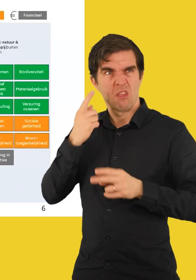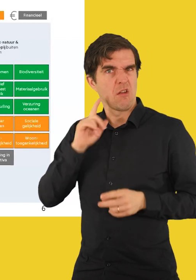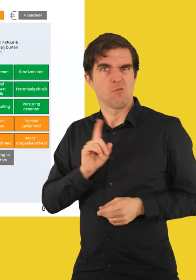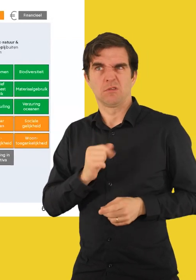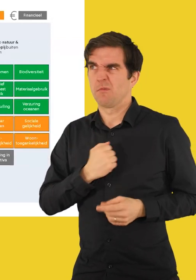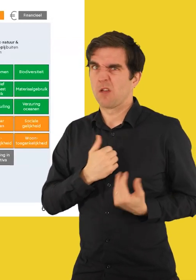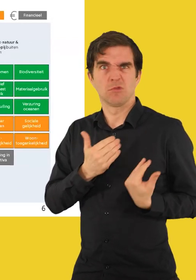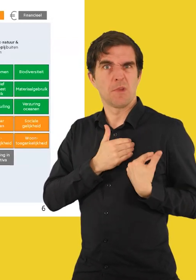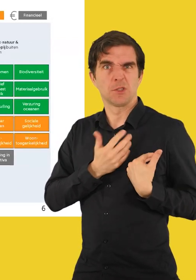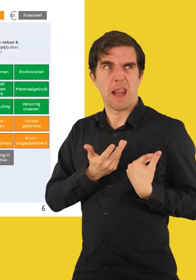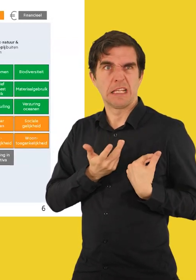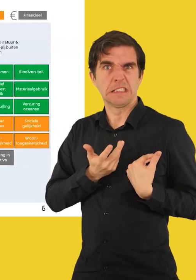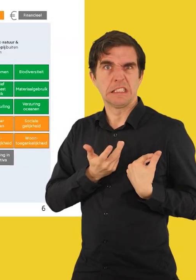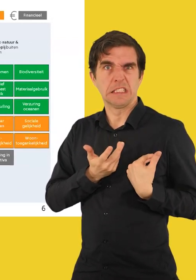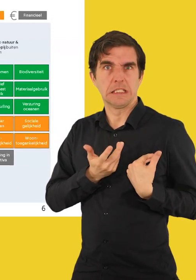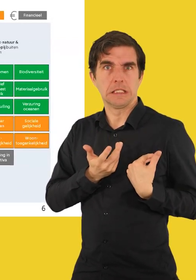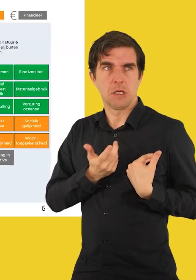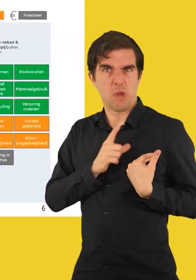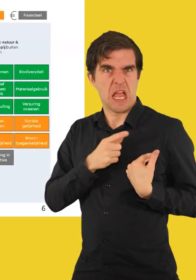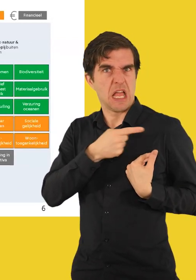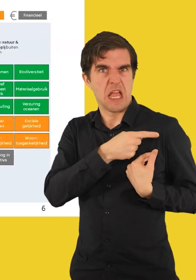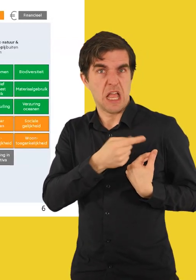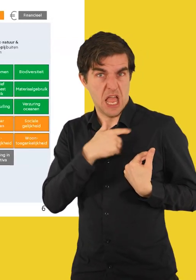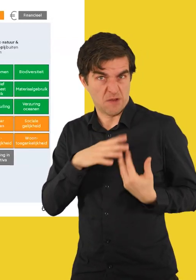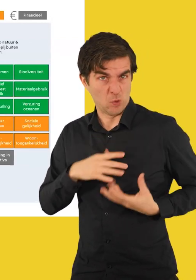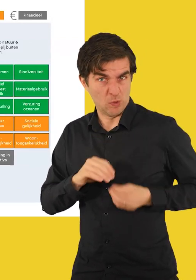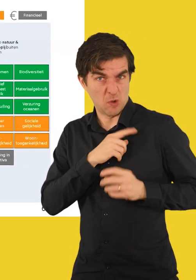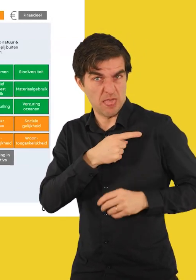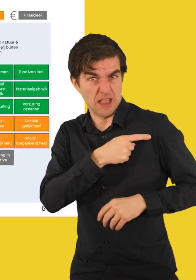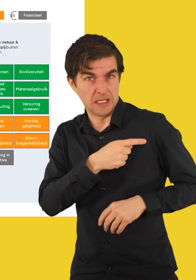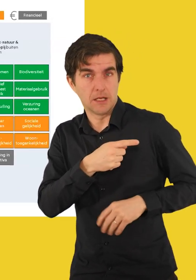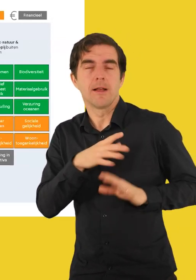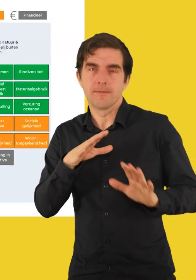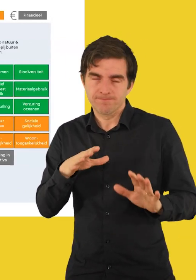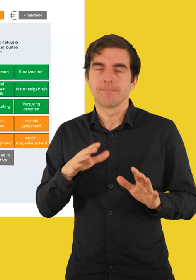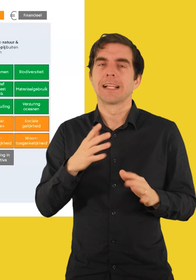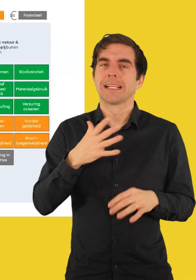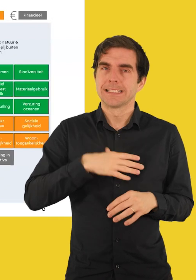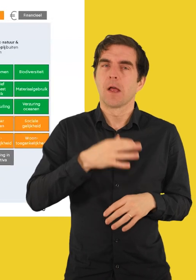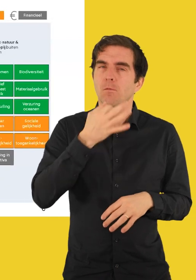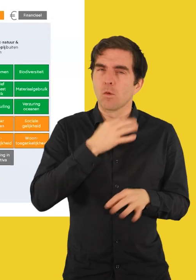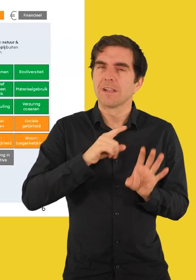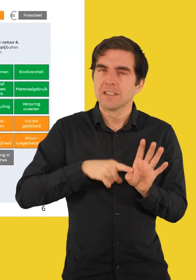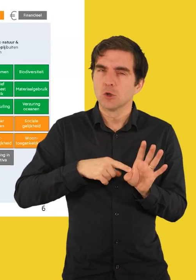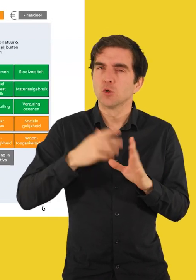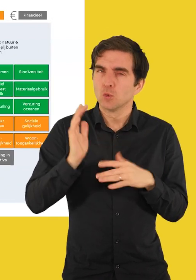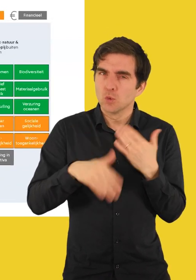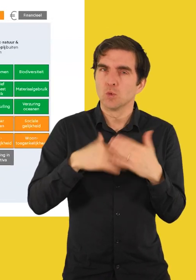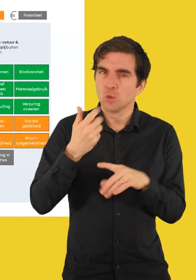housing. What's my responsibility? So we are developing tools for this, but this is something that will take a few